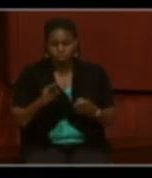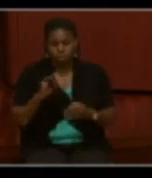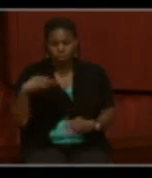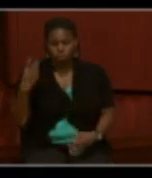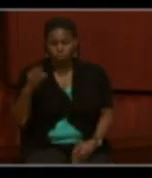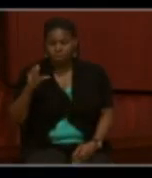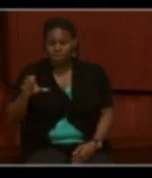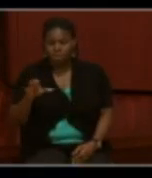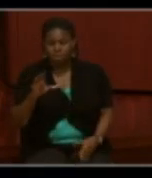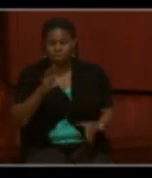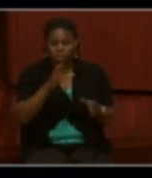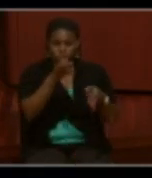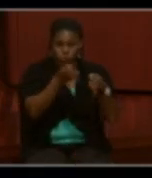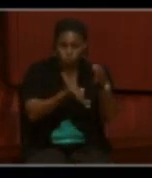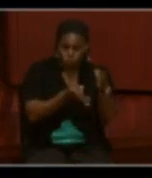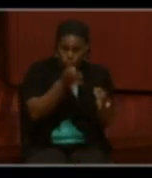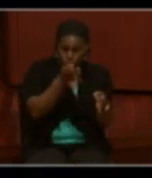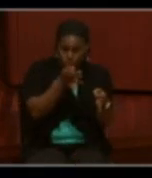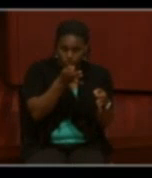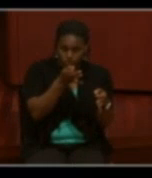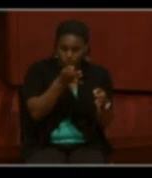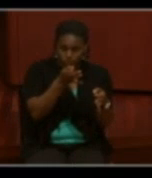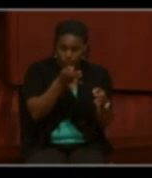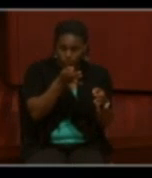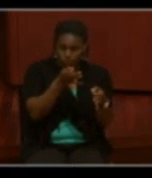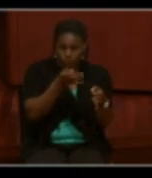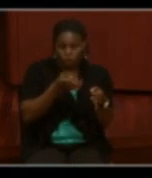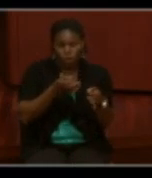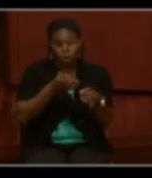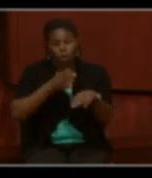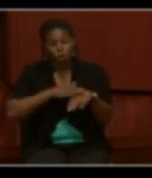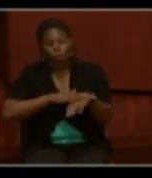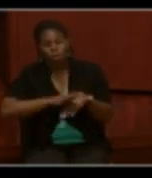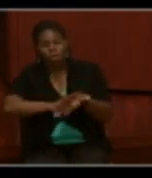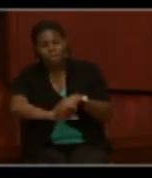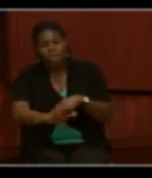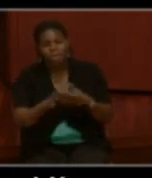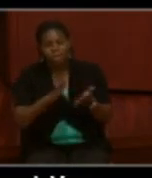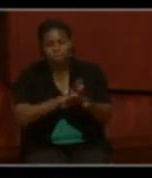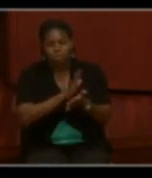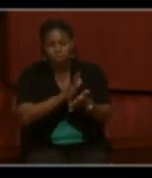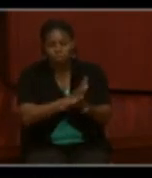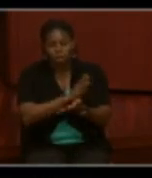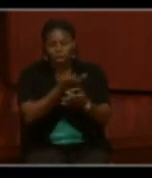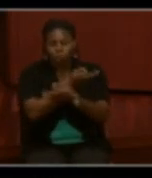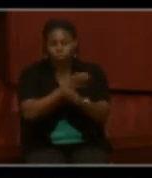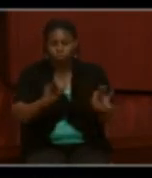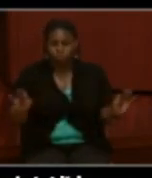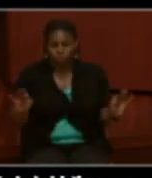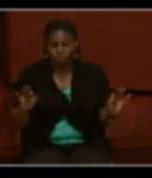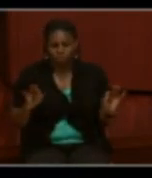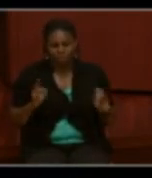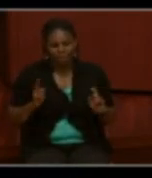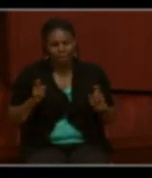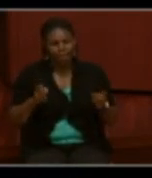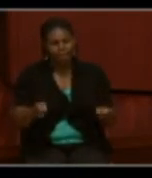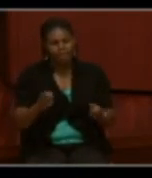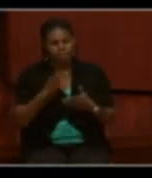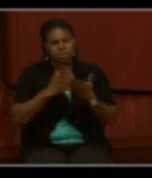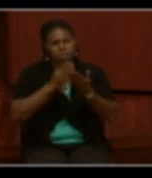Court. On his particular affidavit of freedom, it gives some insight into some of